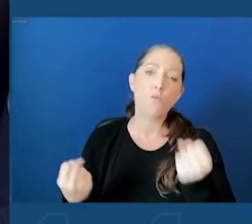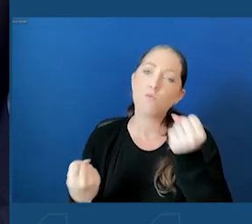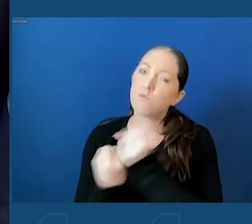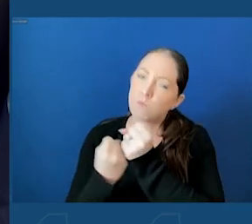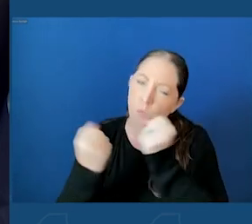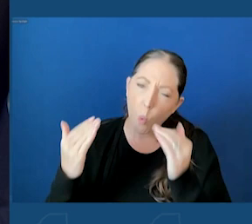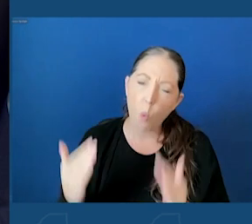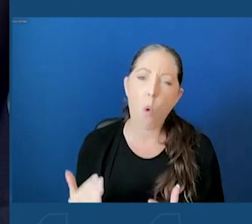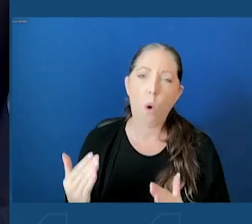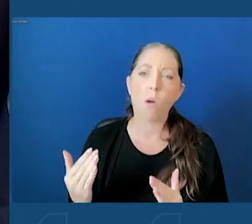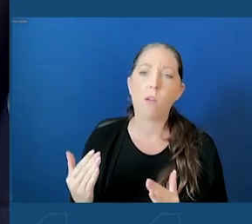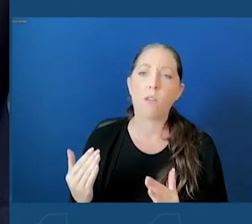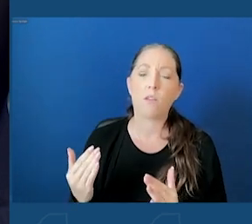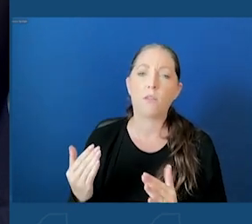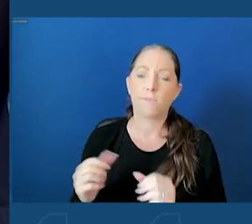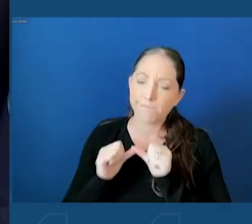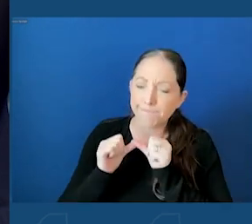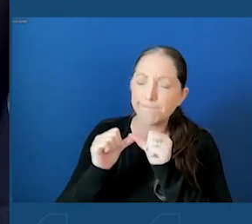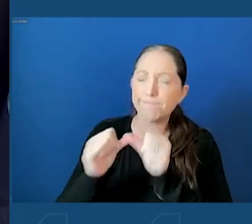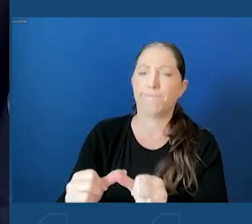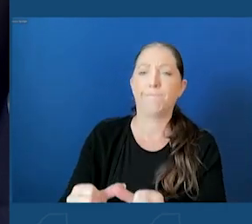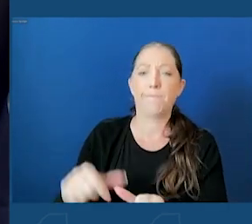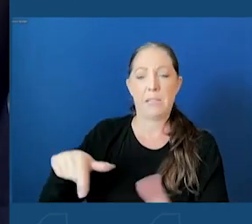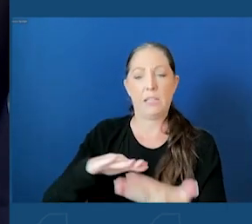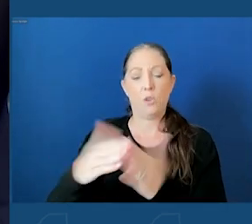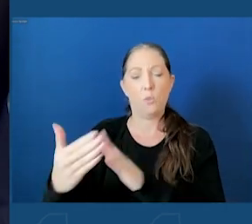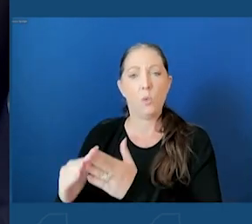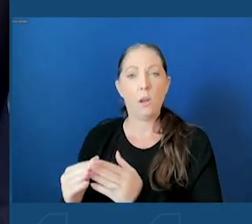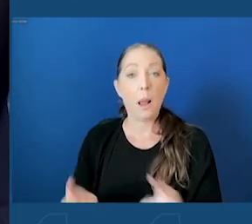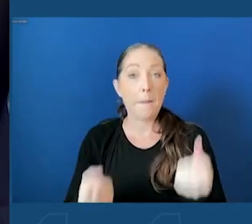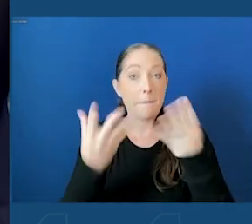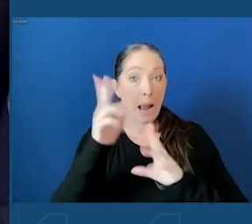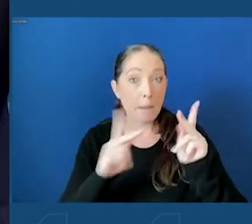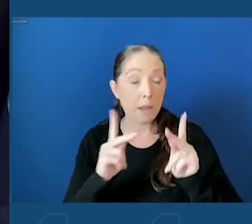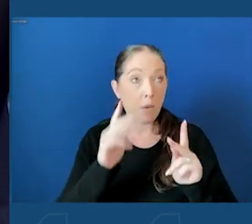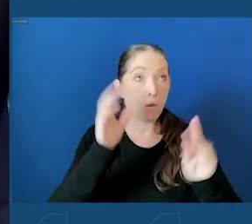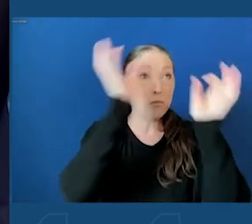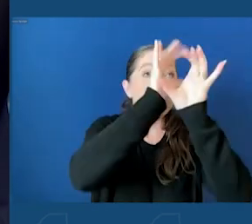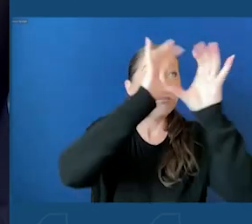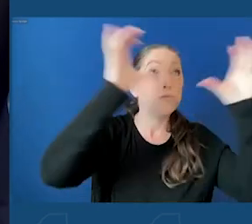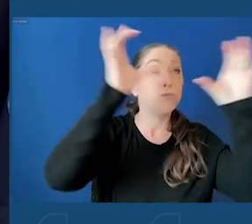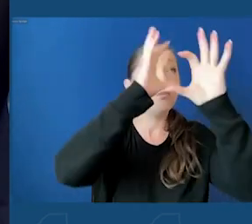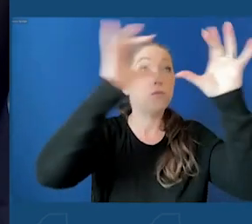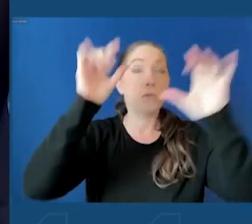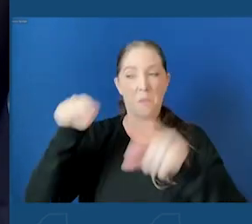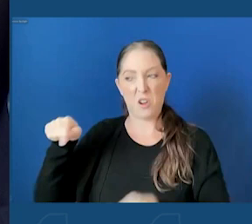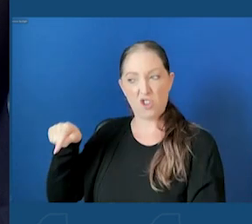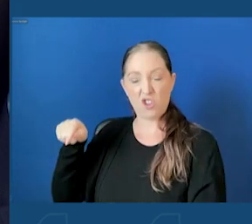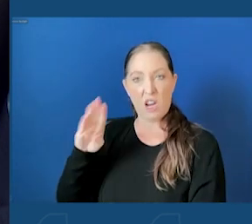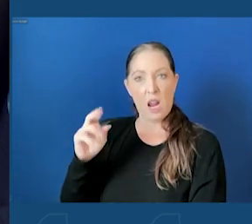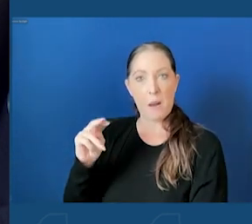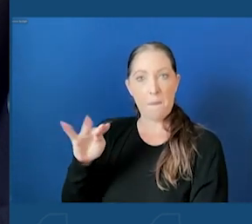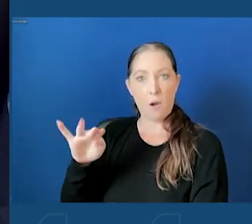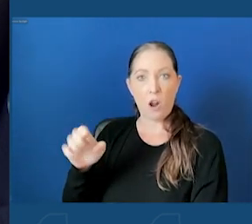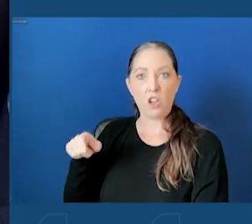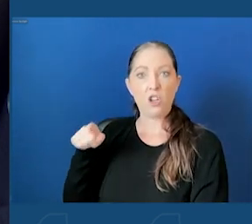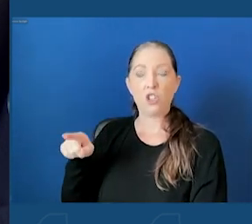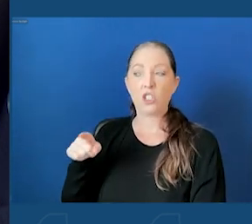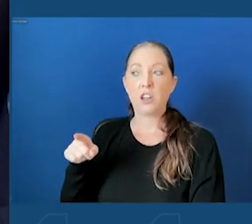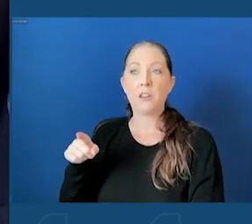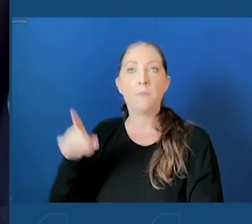community. A lot of people had this dream, but her working with her board and with the community, they made it a